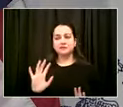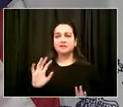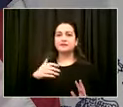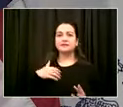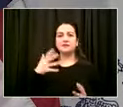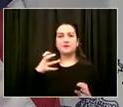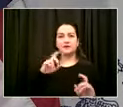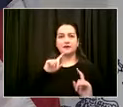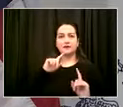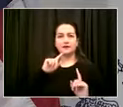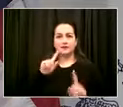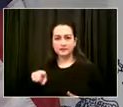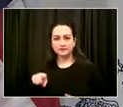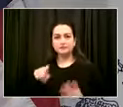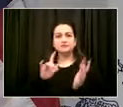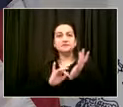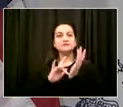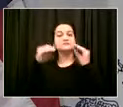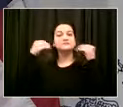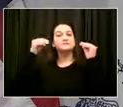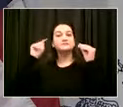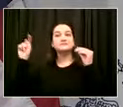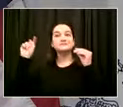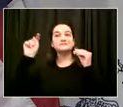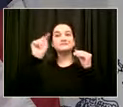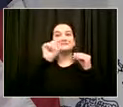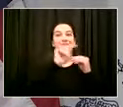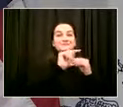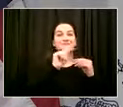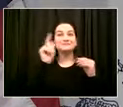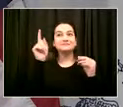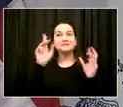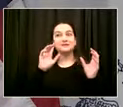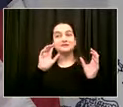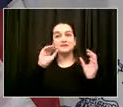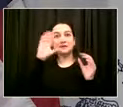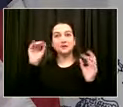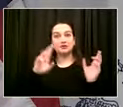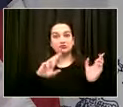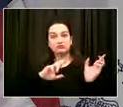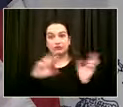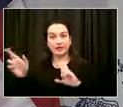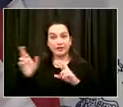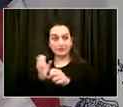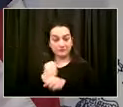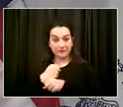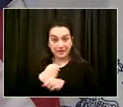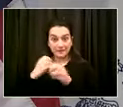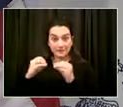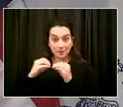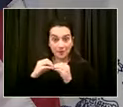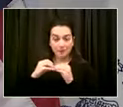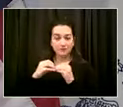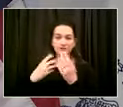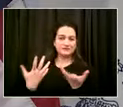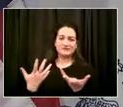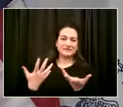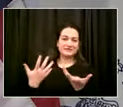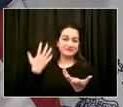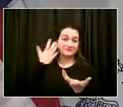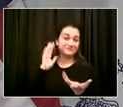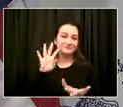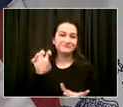year. Yes, I'm extremely appreciative, we all are, that the incredible work went into creating the vaccines with the companies that succeeded. That's miraculous. That's wonderful. We